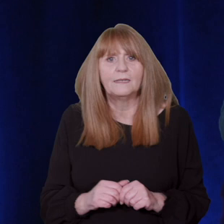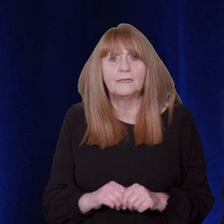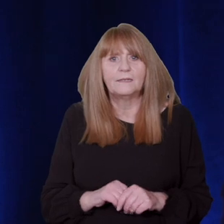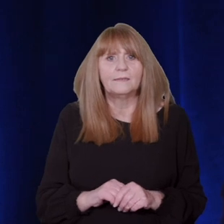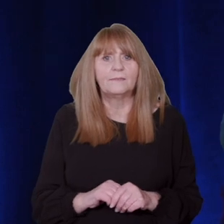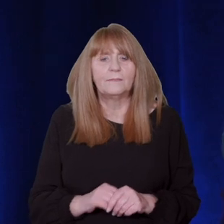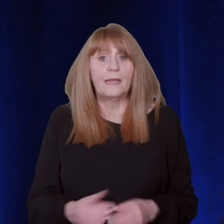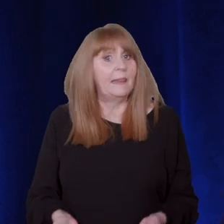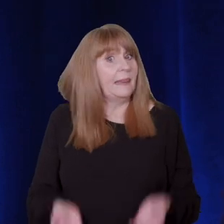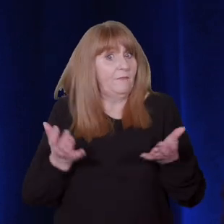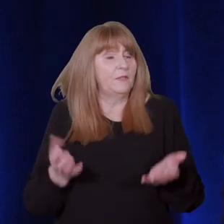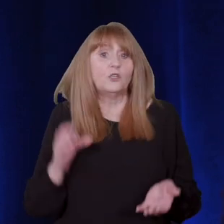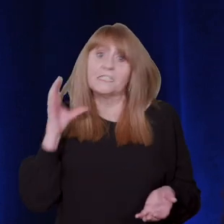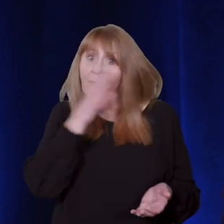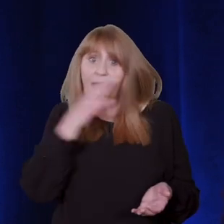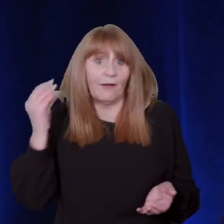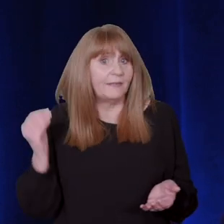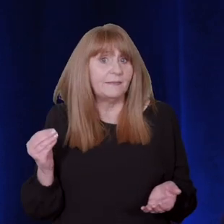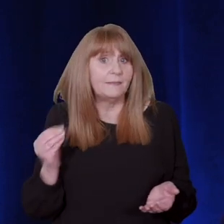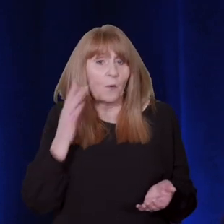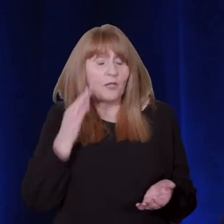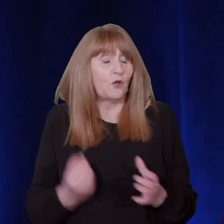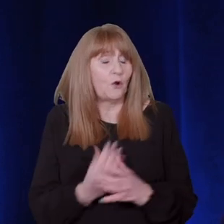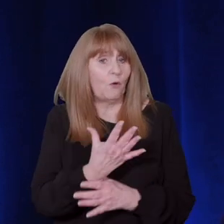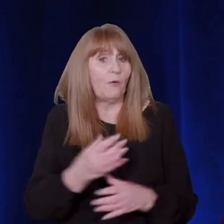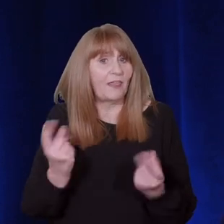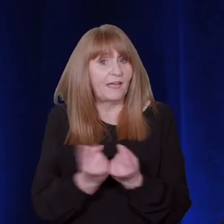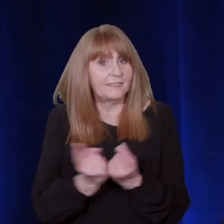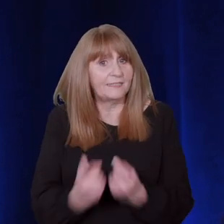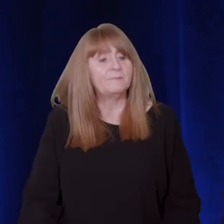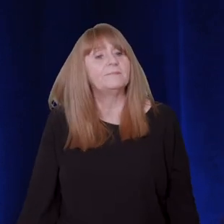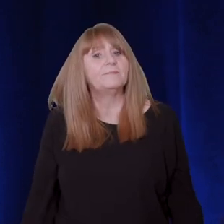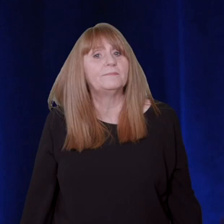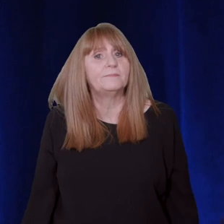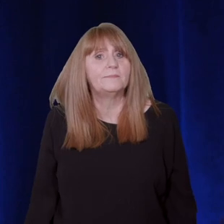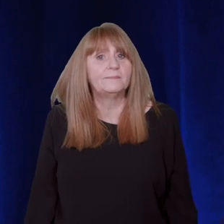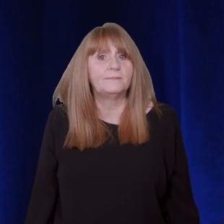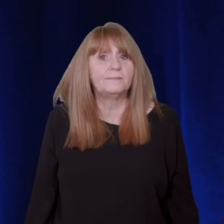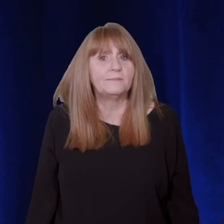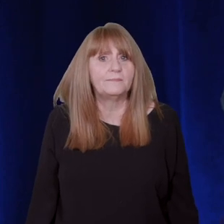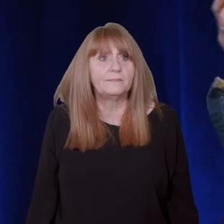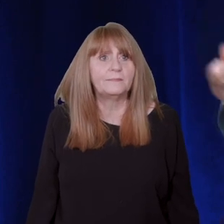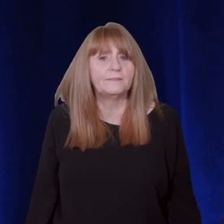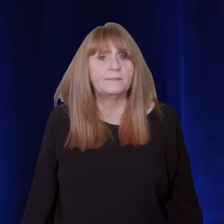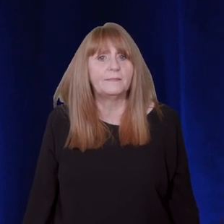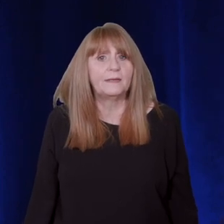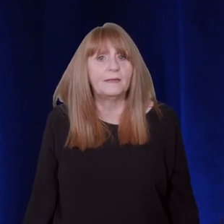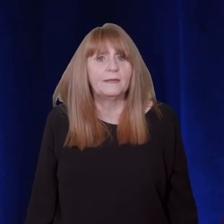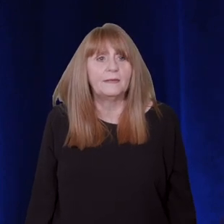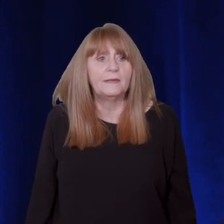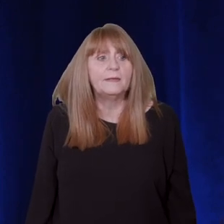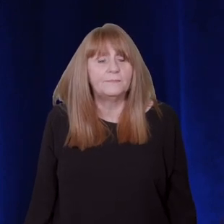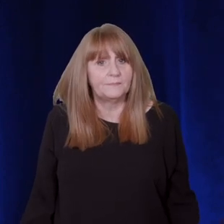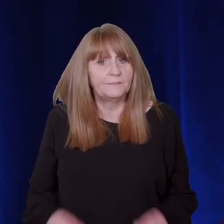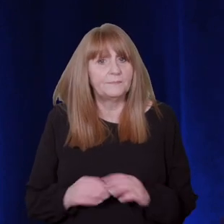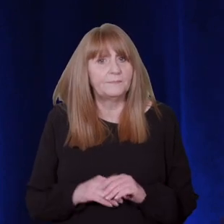that lifts your spirit even. This word in the scripture goes to say produce and promote full recognition